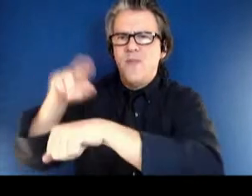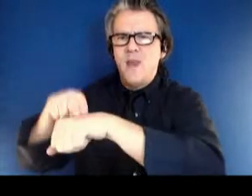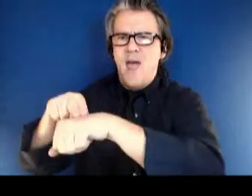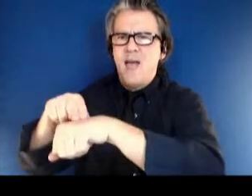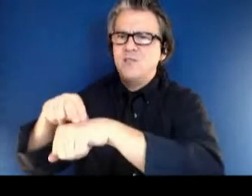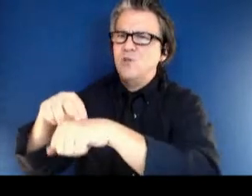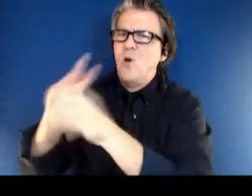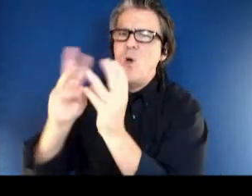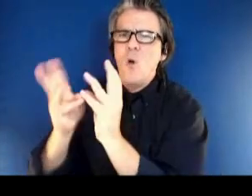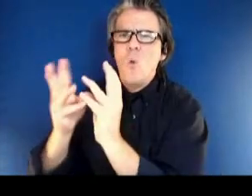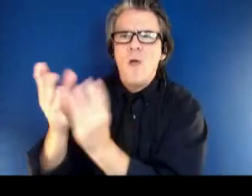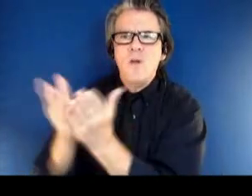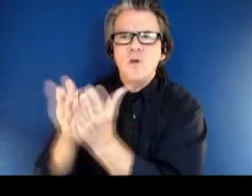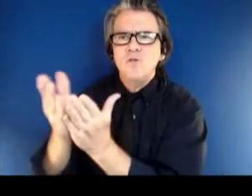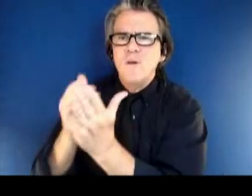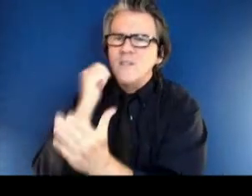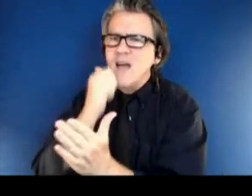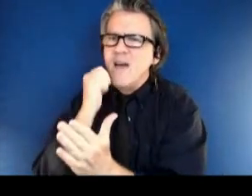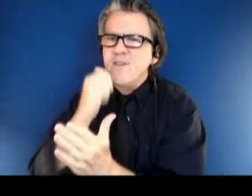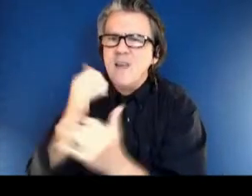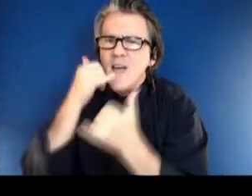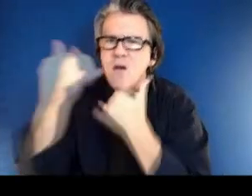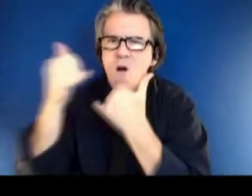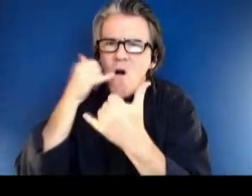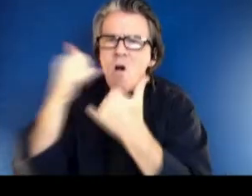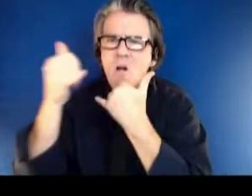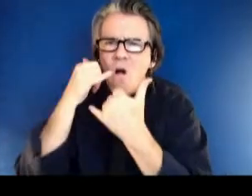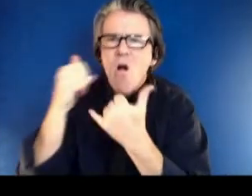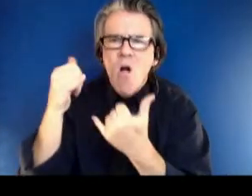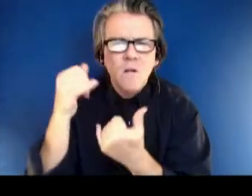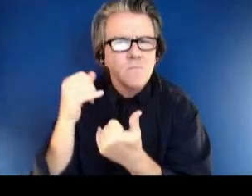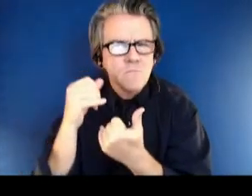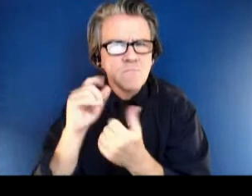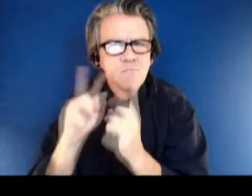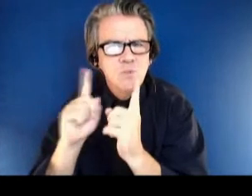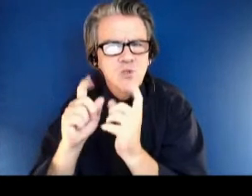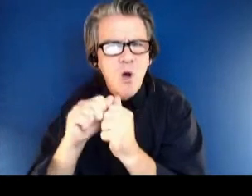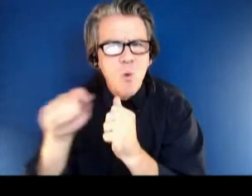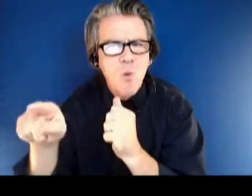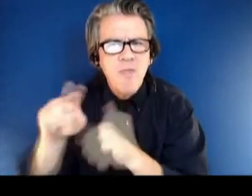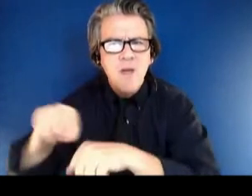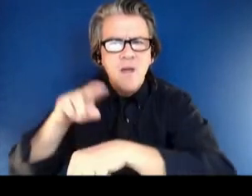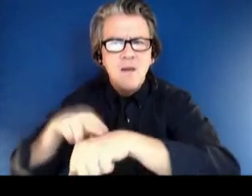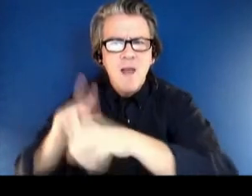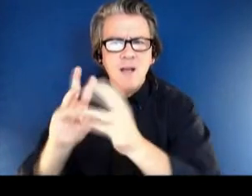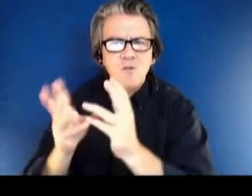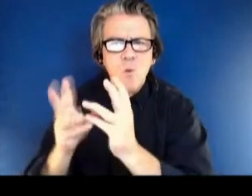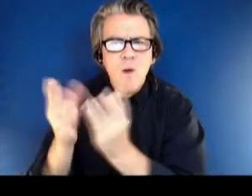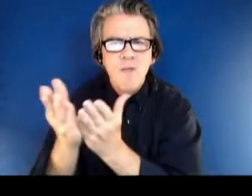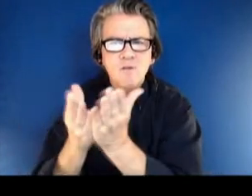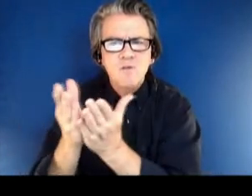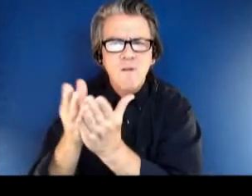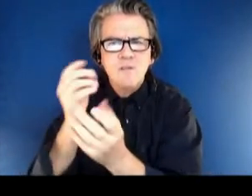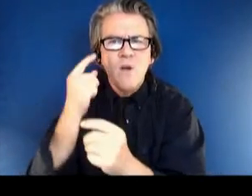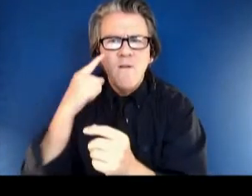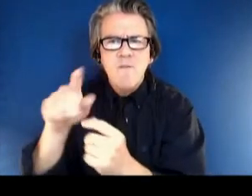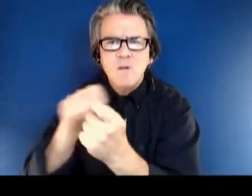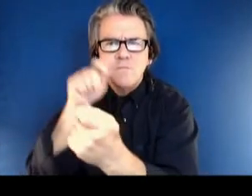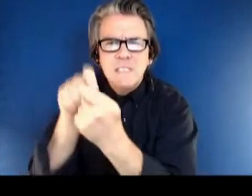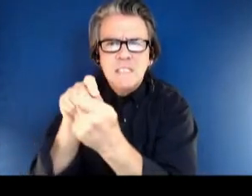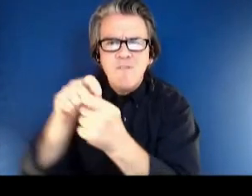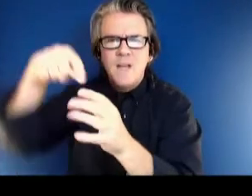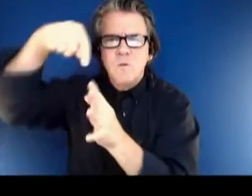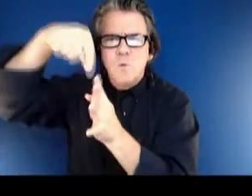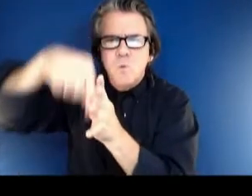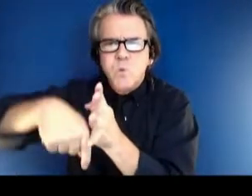National Weather Service and others via daily interagency calls when this event first appeared on the horizon in our weather models. And